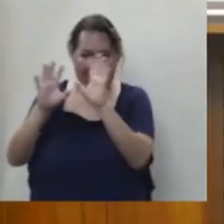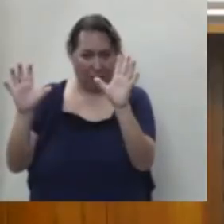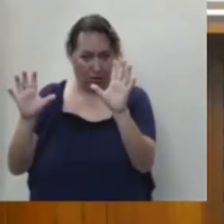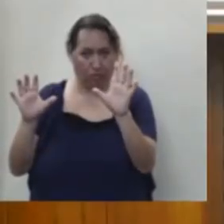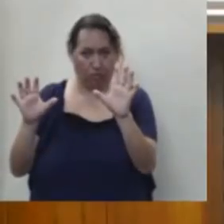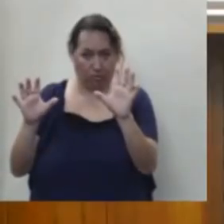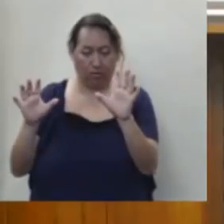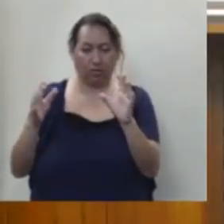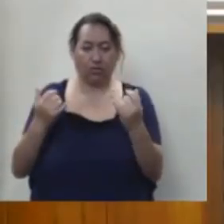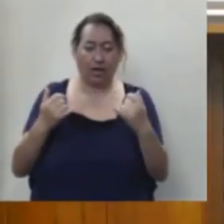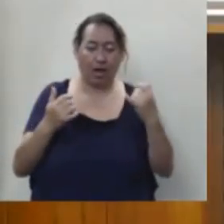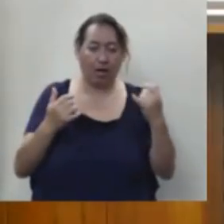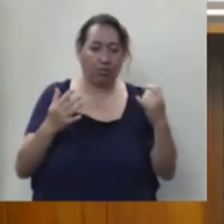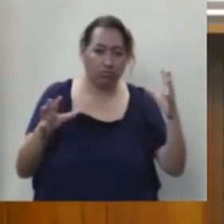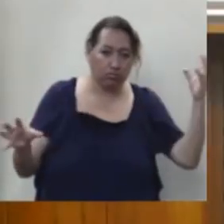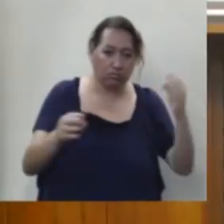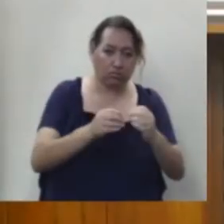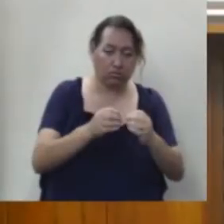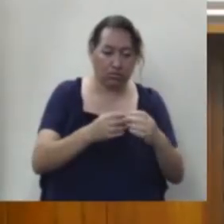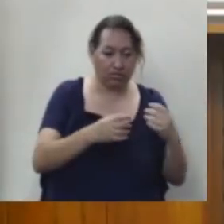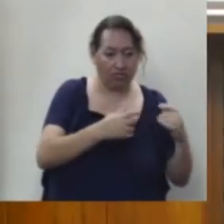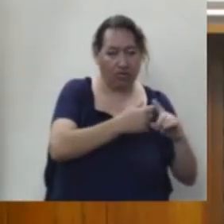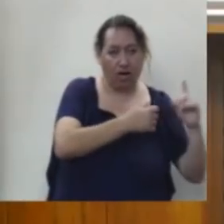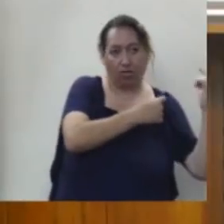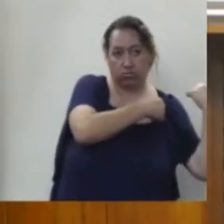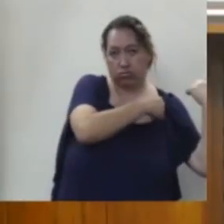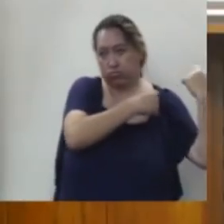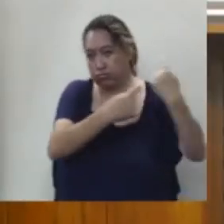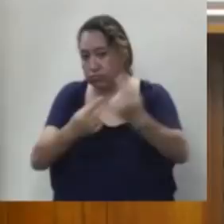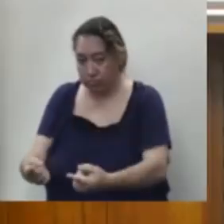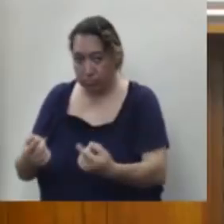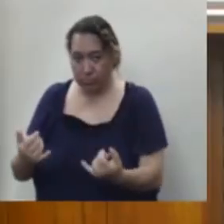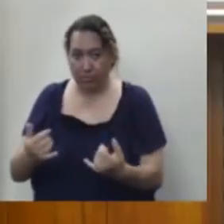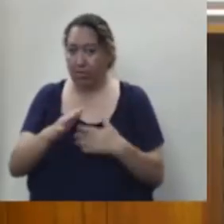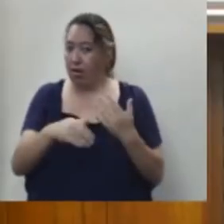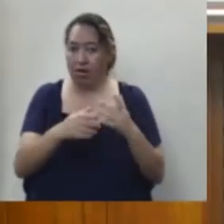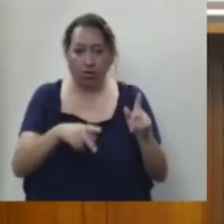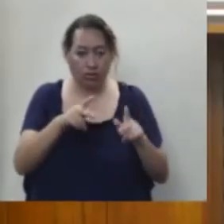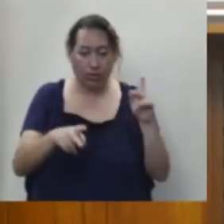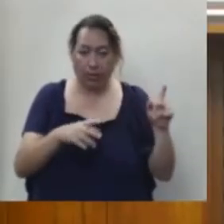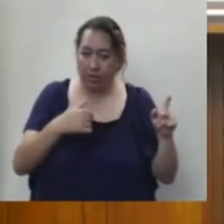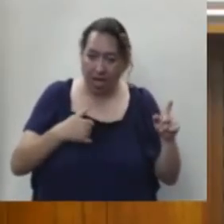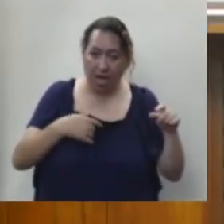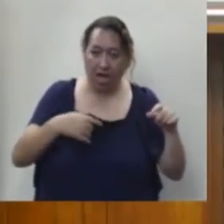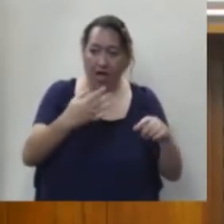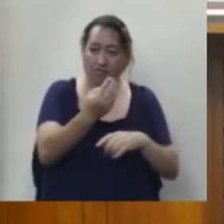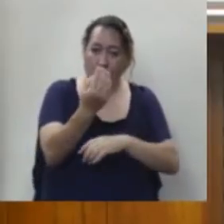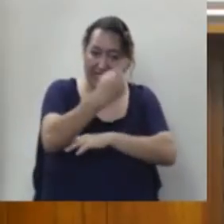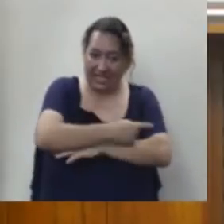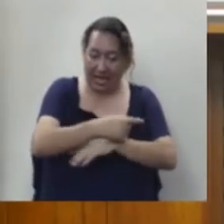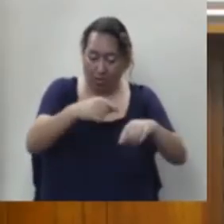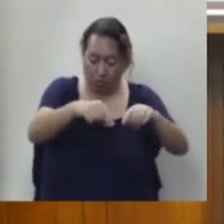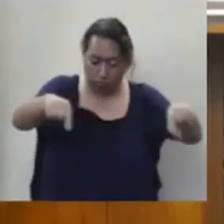the beginning all the way to the current of all those individuals that have cleared 14-day quarantine amounts